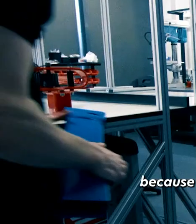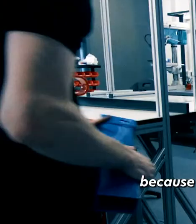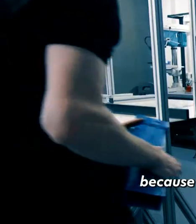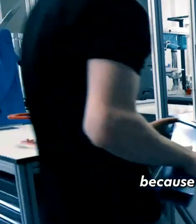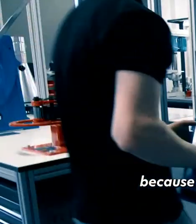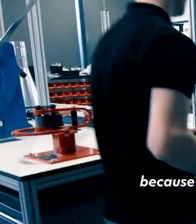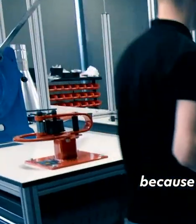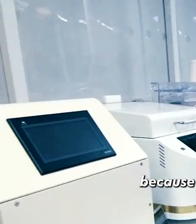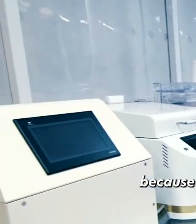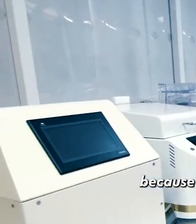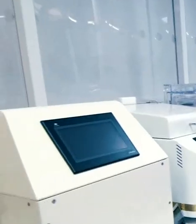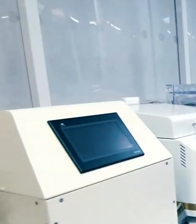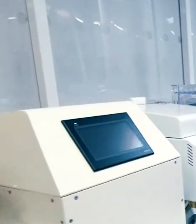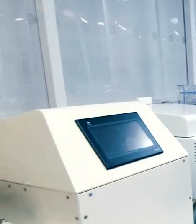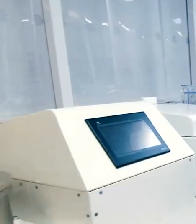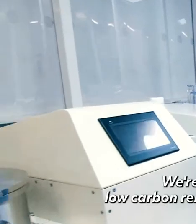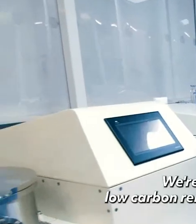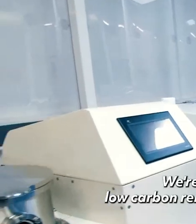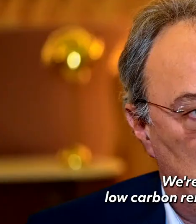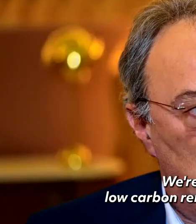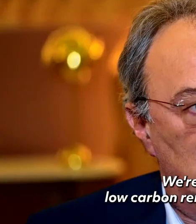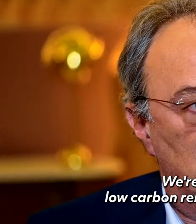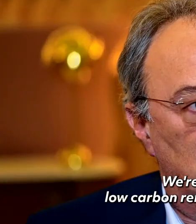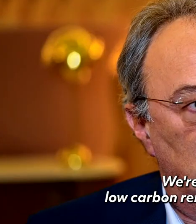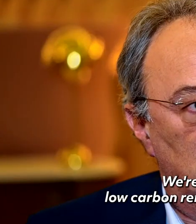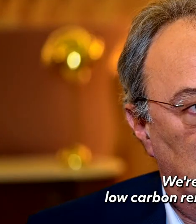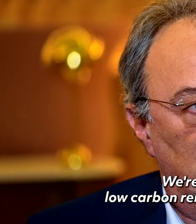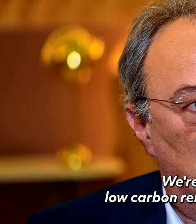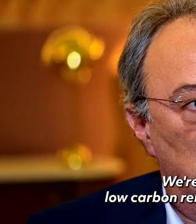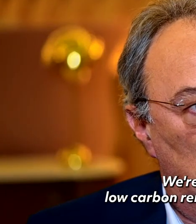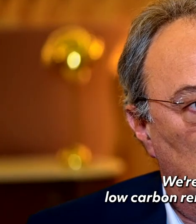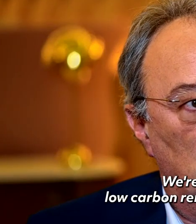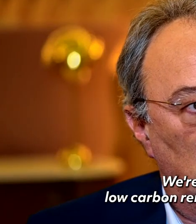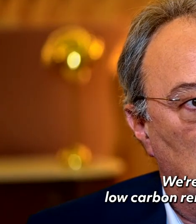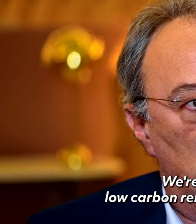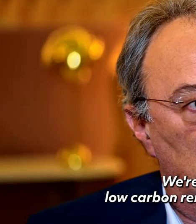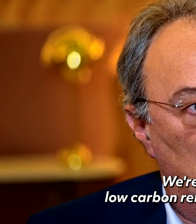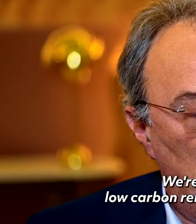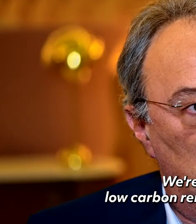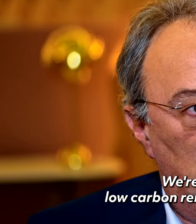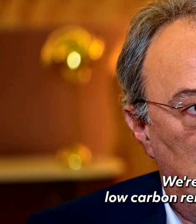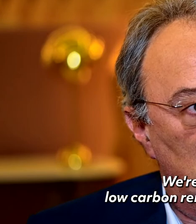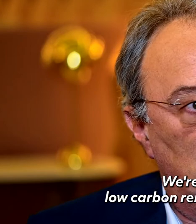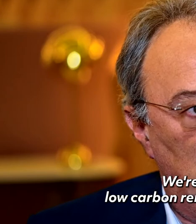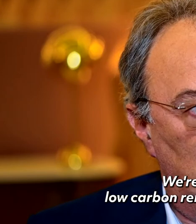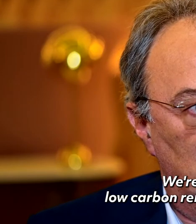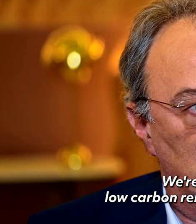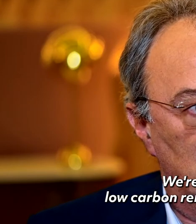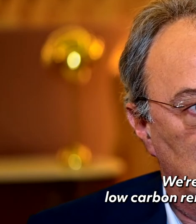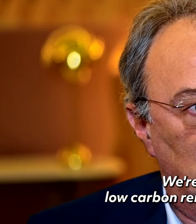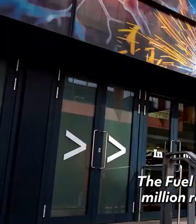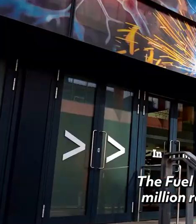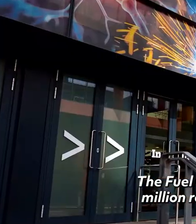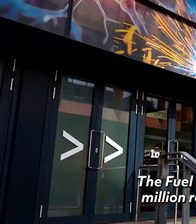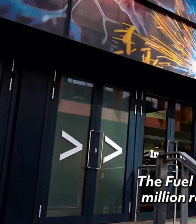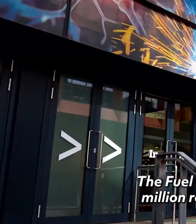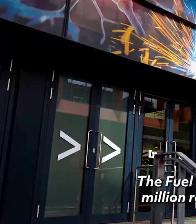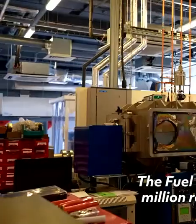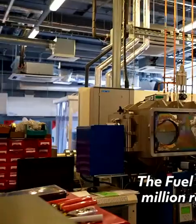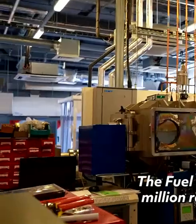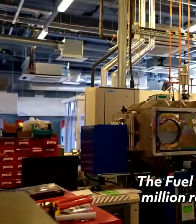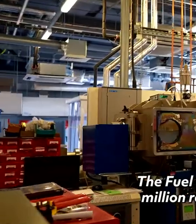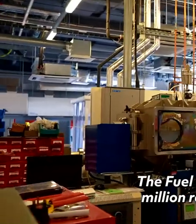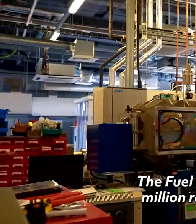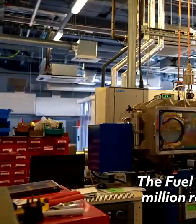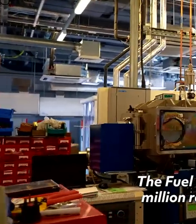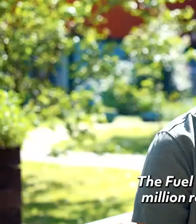together partners from across the city. We're also trying to deliver more low-carbon renewable energy here within the city. Now, the Fuel Cell Centre